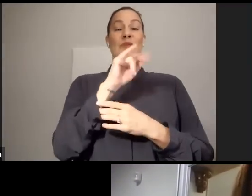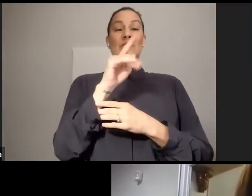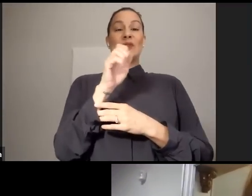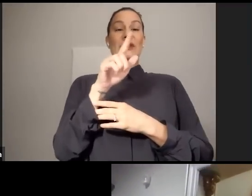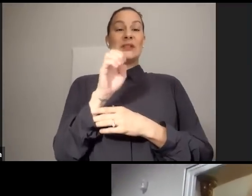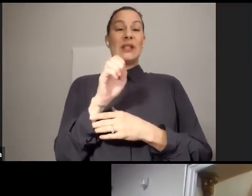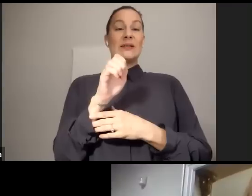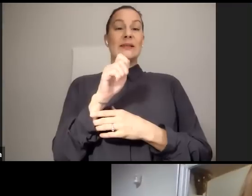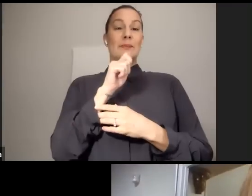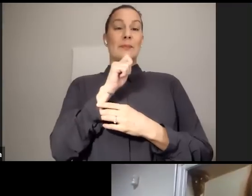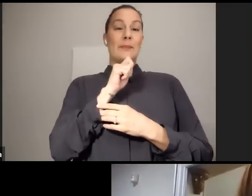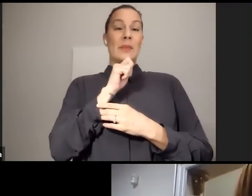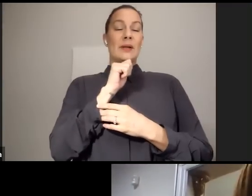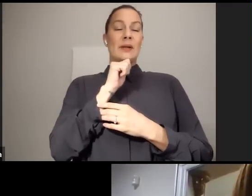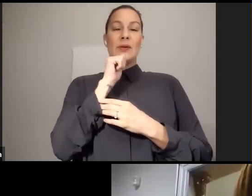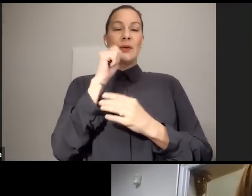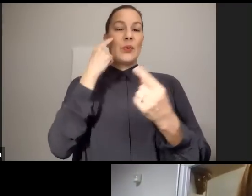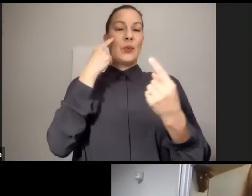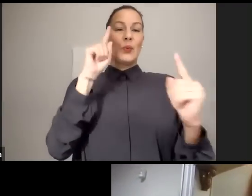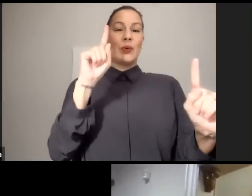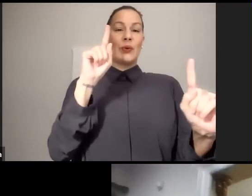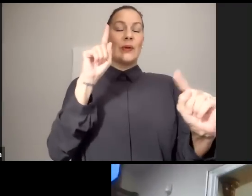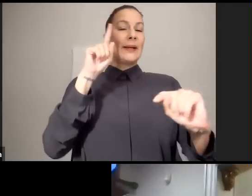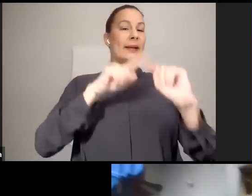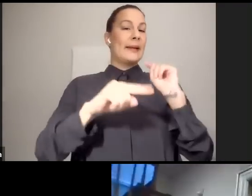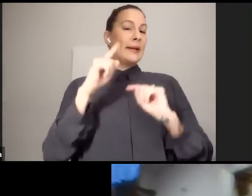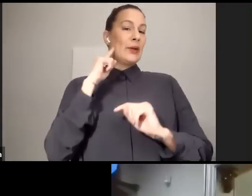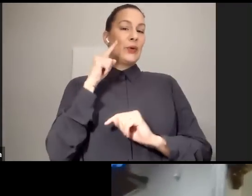currently. We do not hear you.